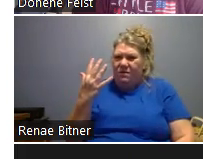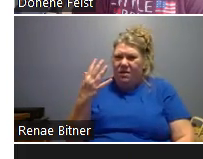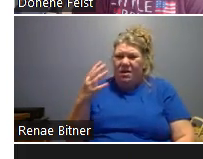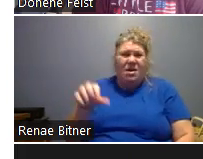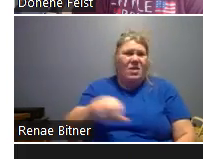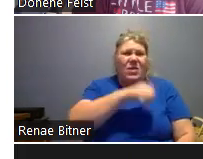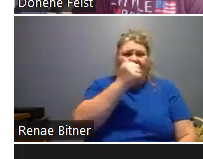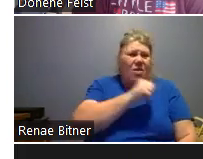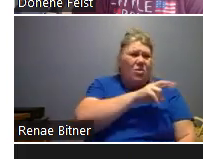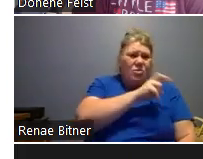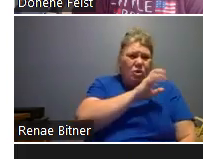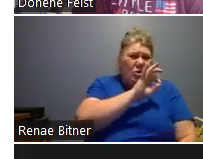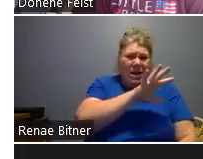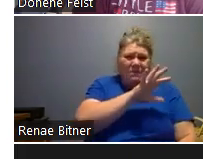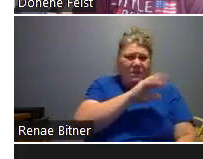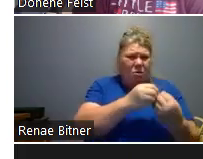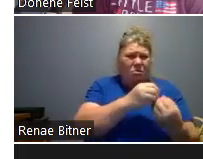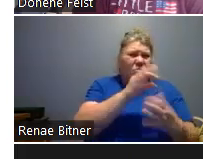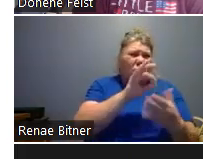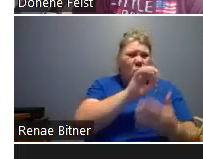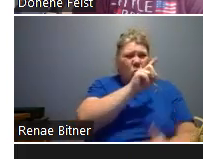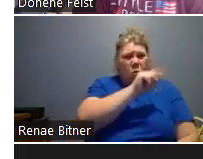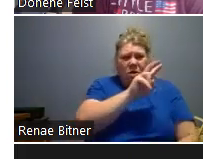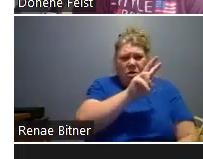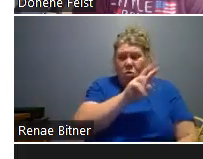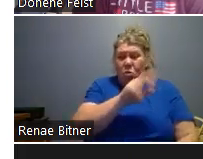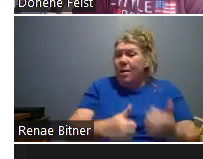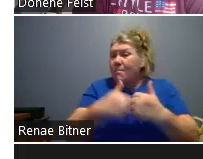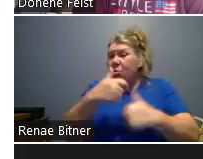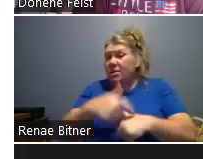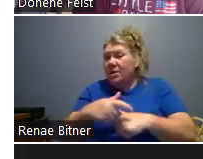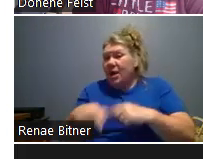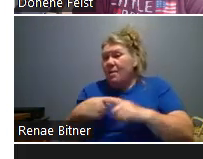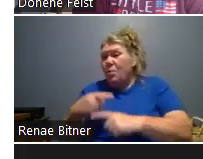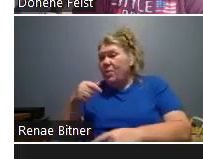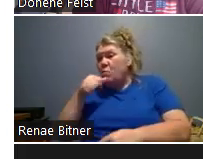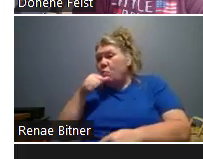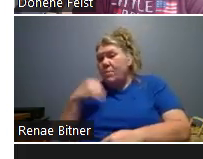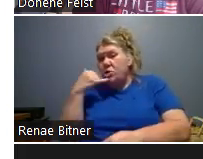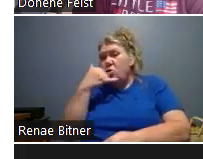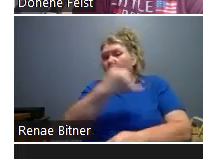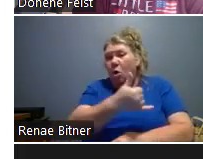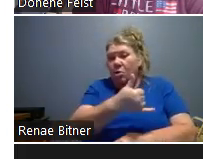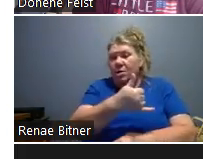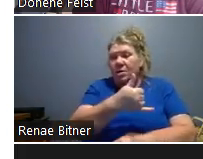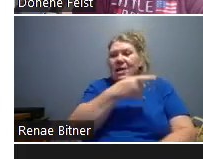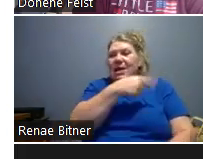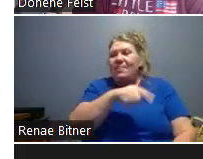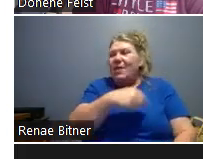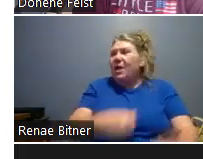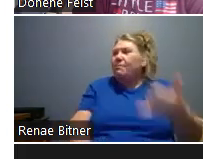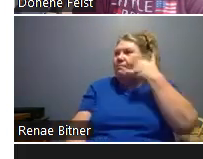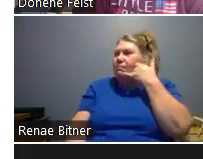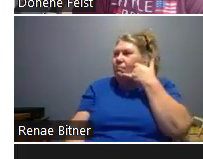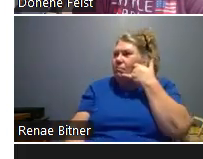between 1 and 2, because most of the time when she had called an agency, they would give